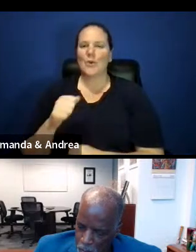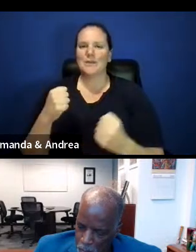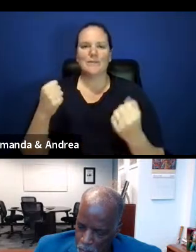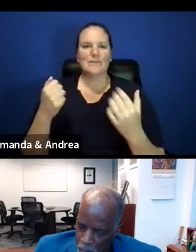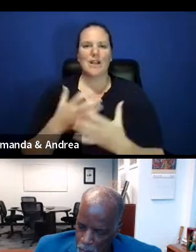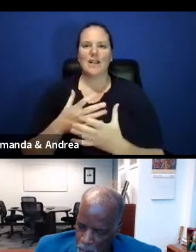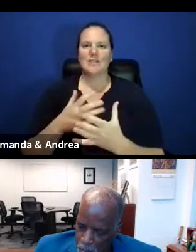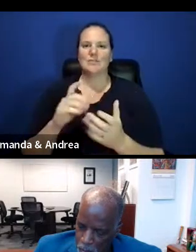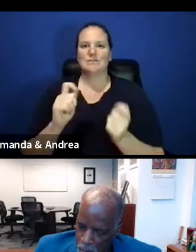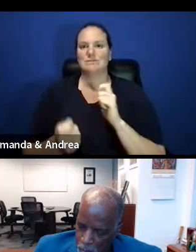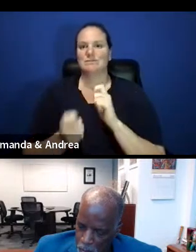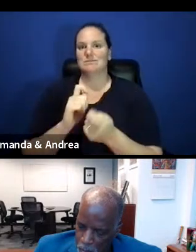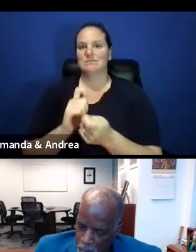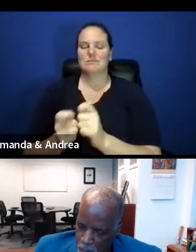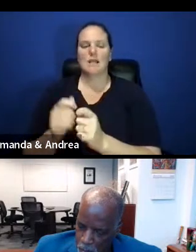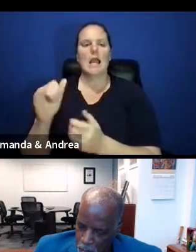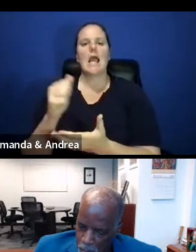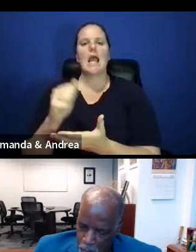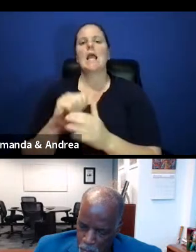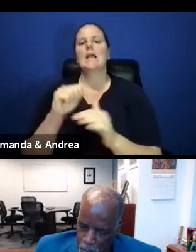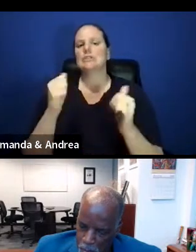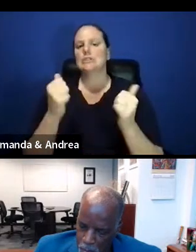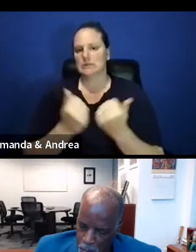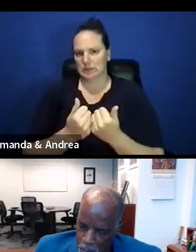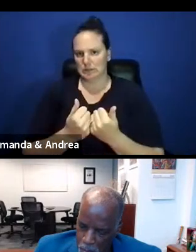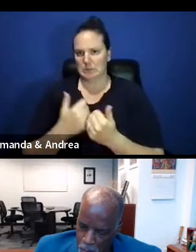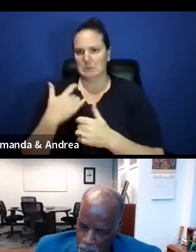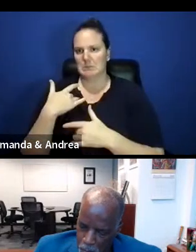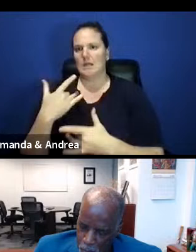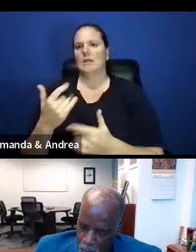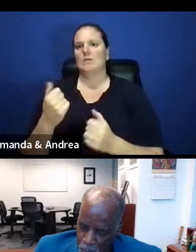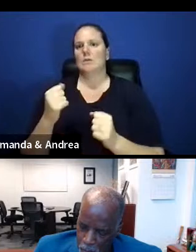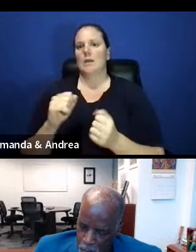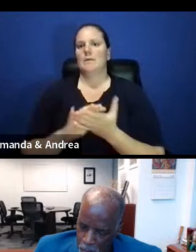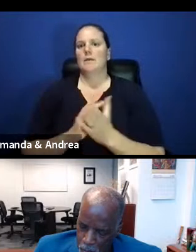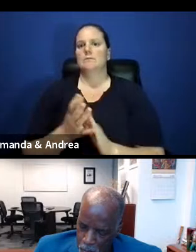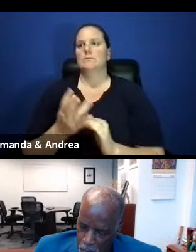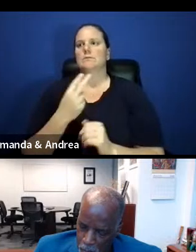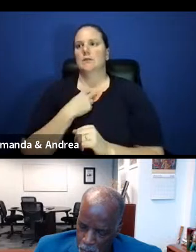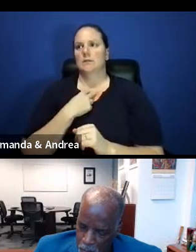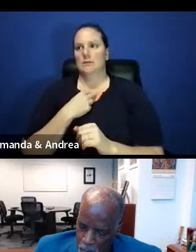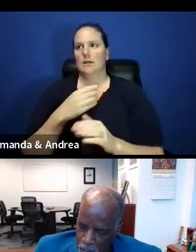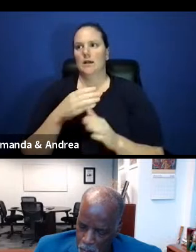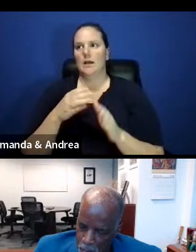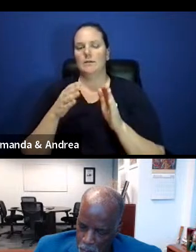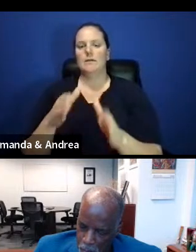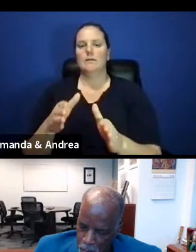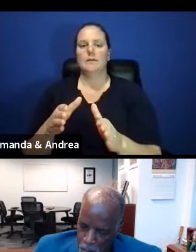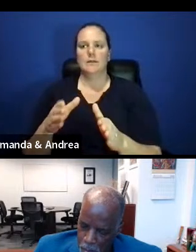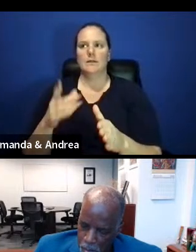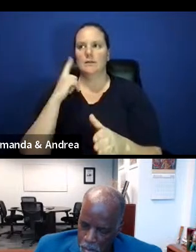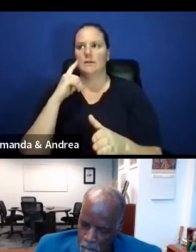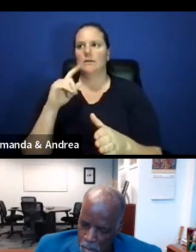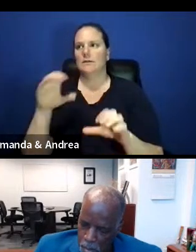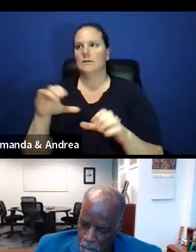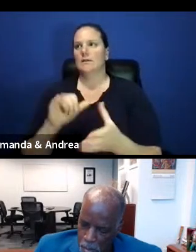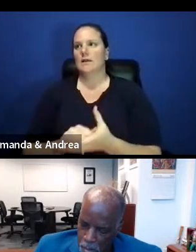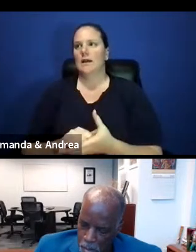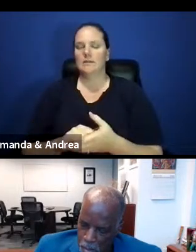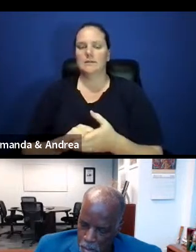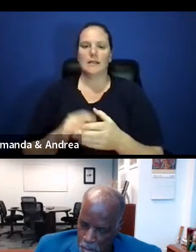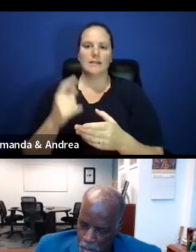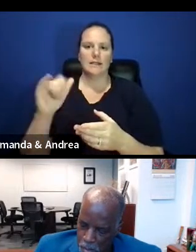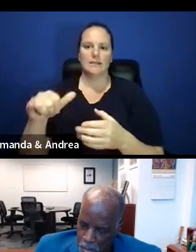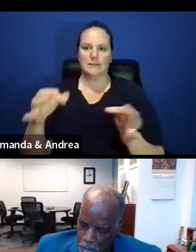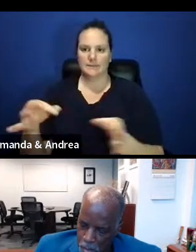course correct as an agency. So often we can get very stuck in our ways, and just because we did it that way before we made a decision, we